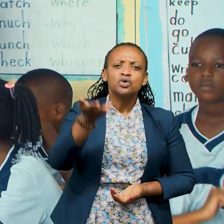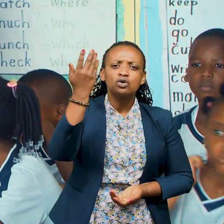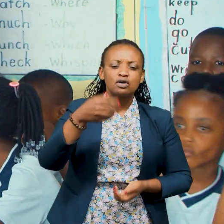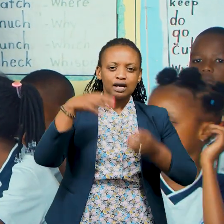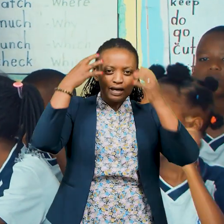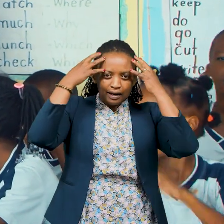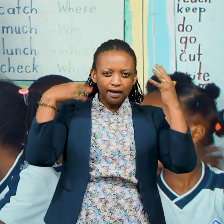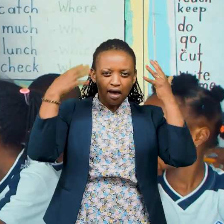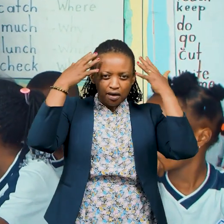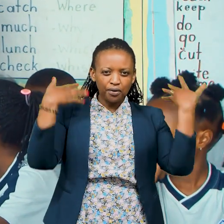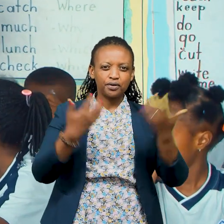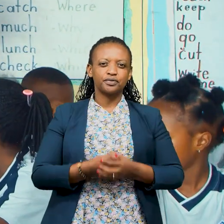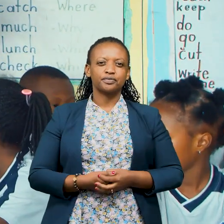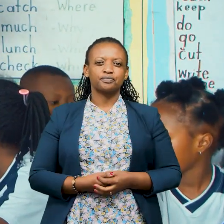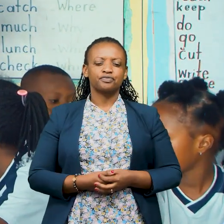Louder.